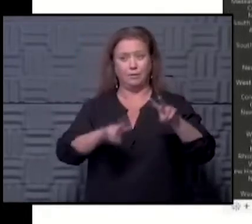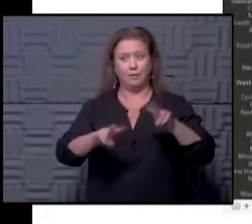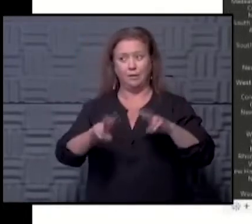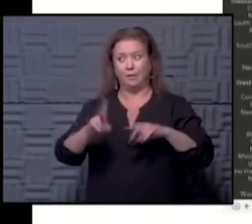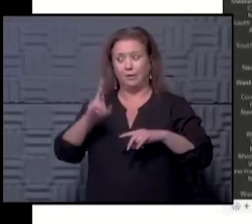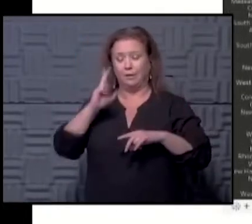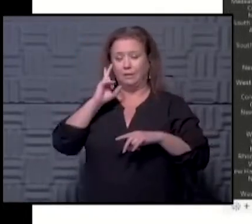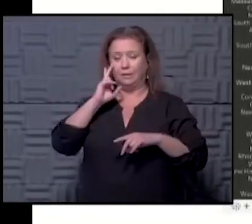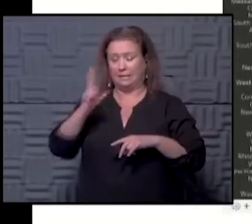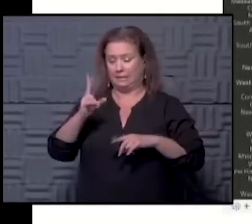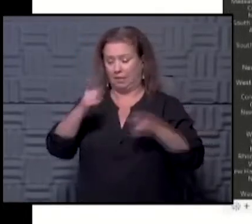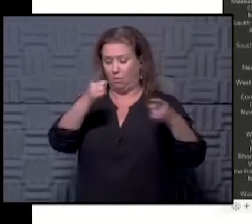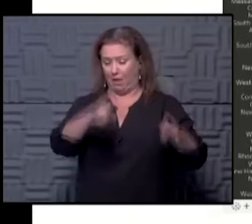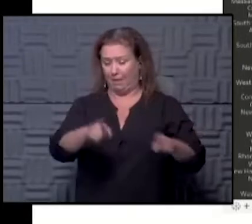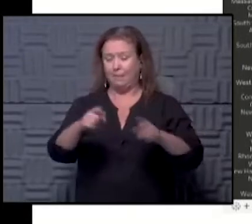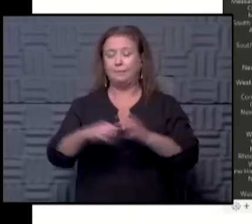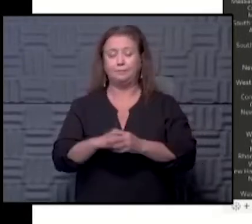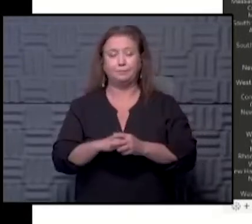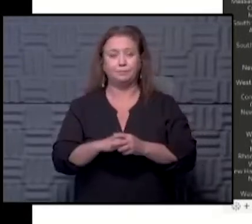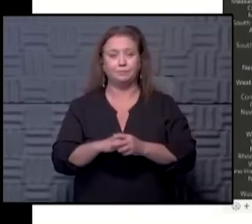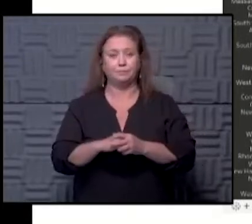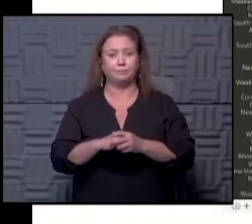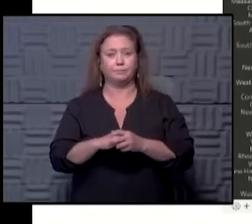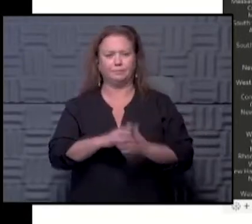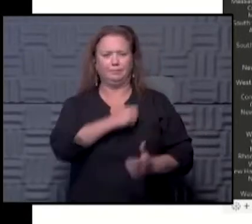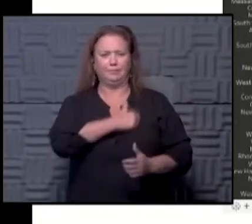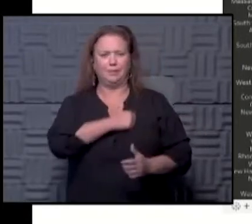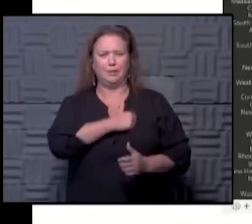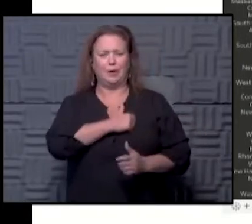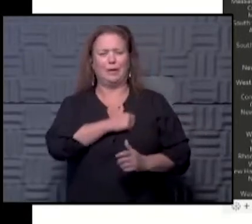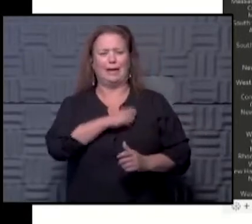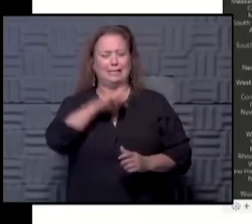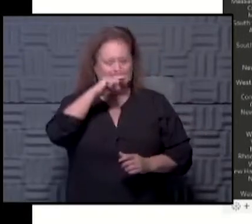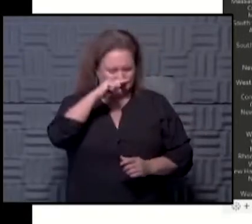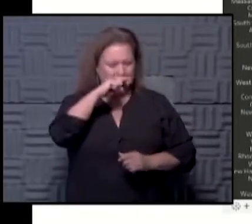seen what can happen. Pardon me, I had to sneeze.